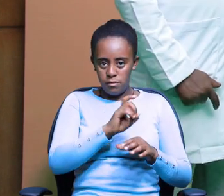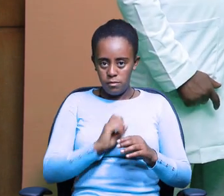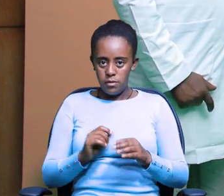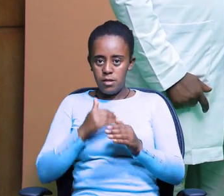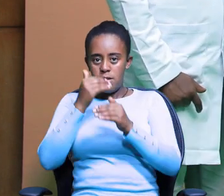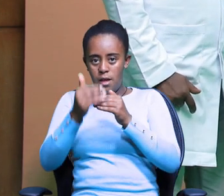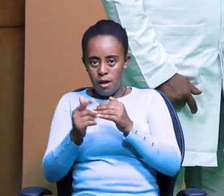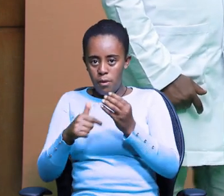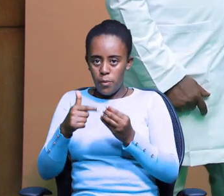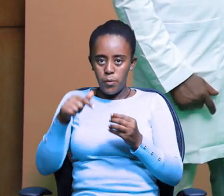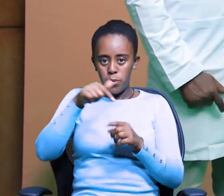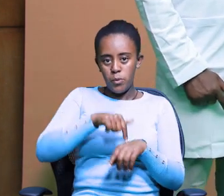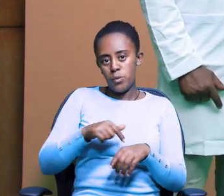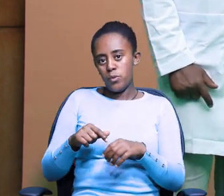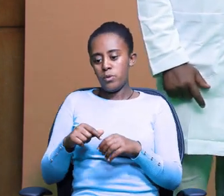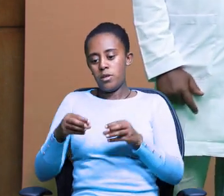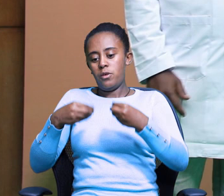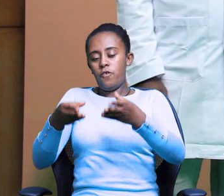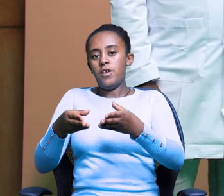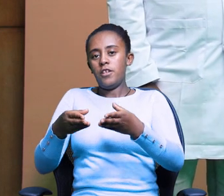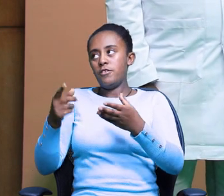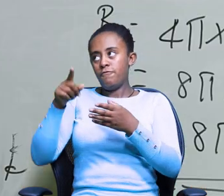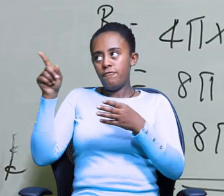Then, according to this equation, the given is this one.